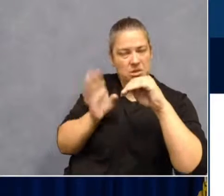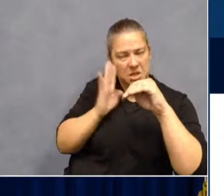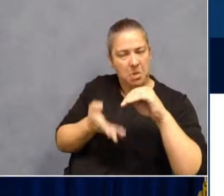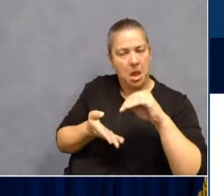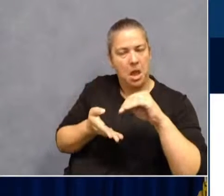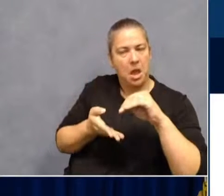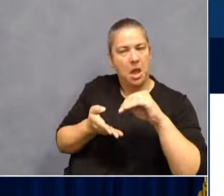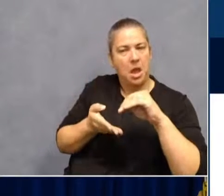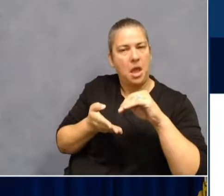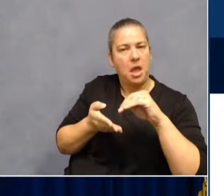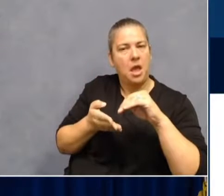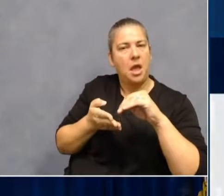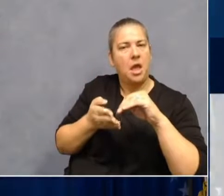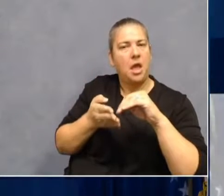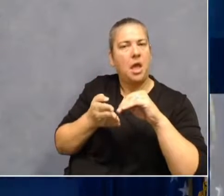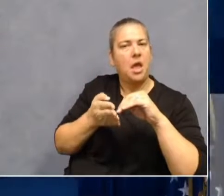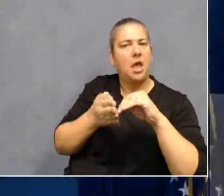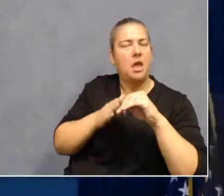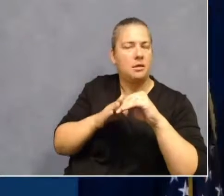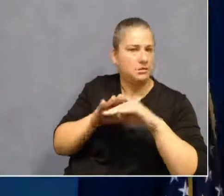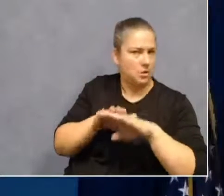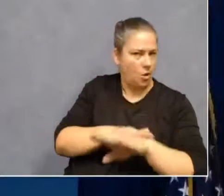With that, and